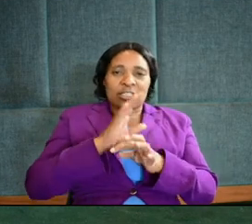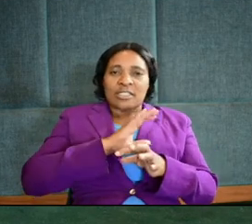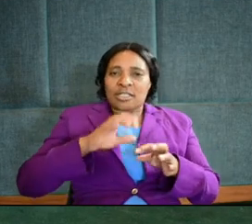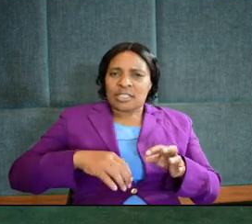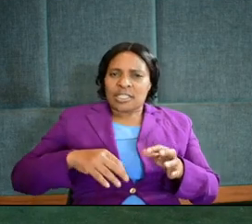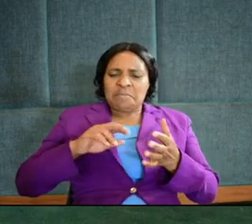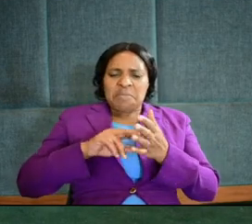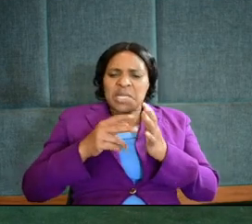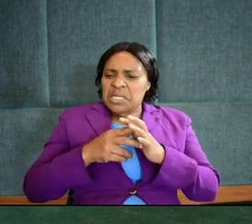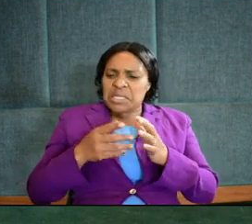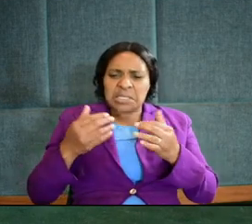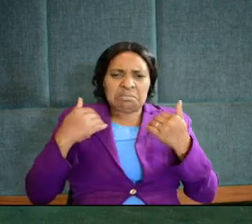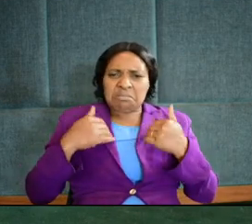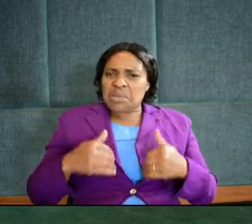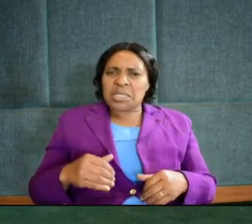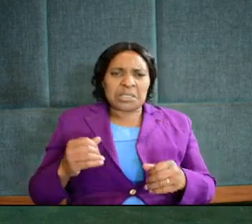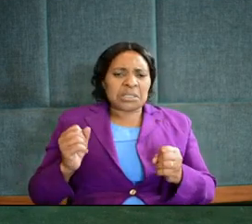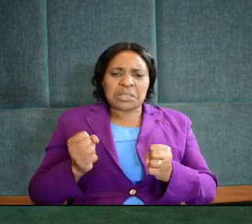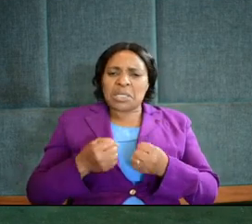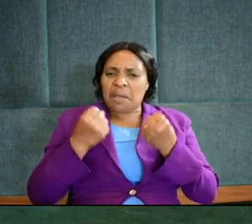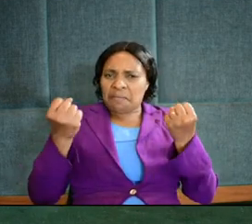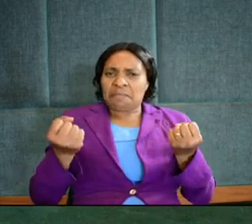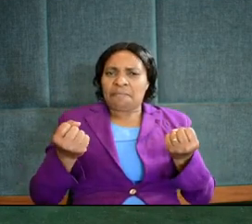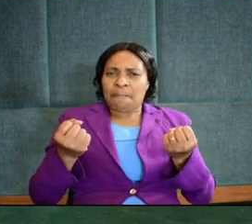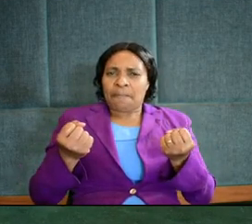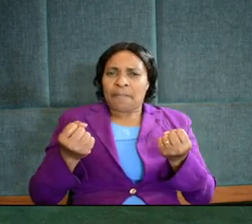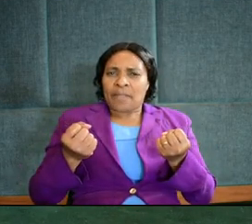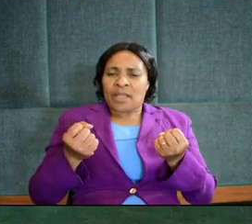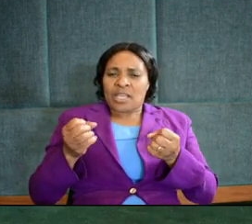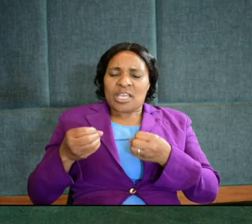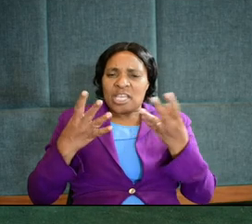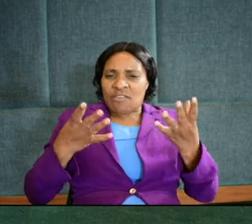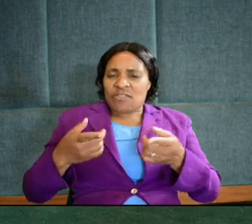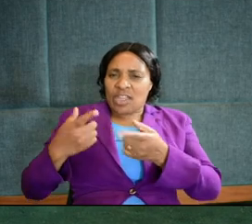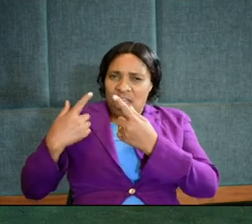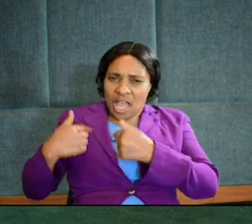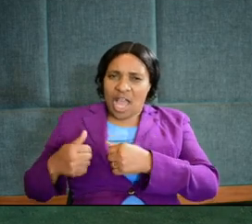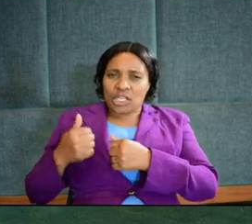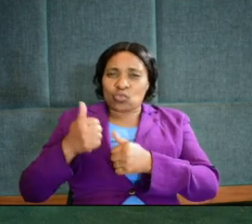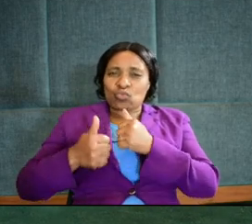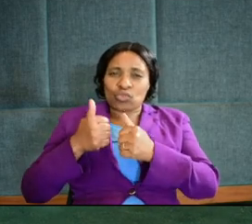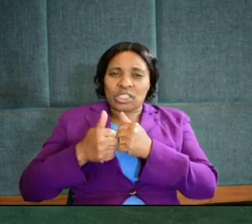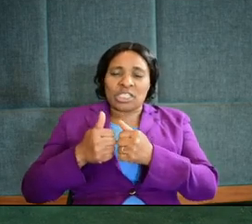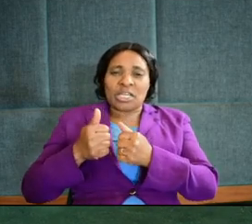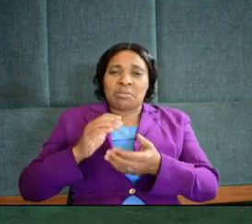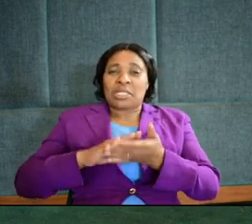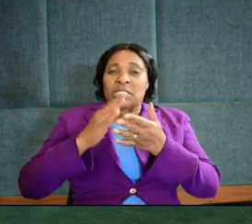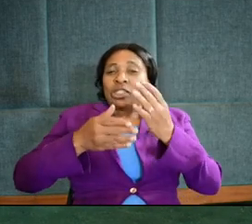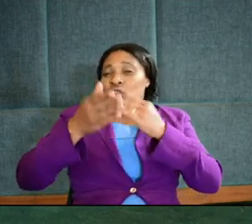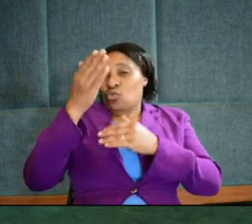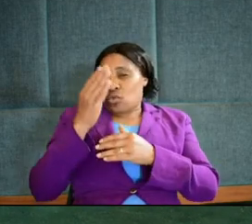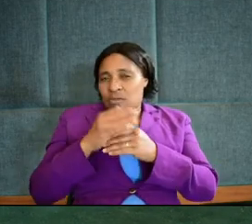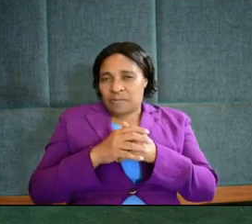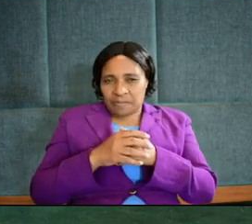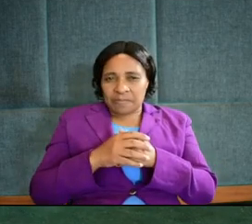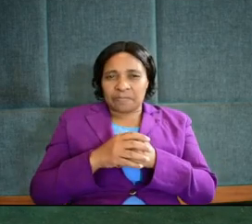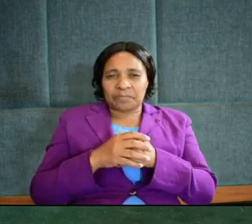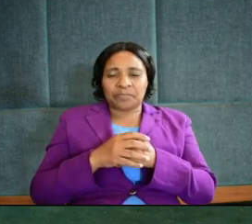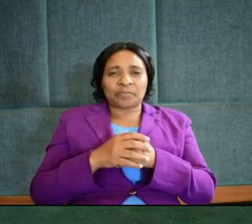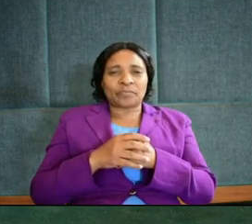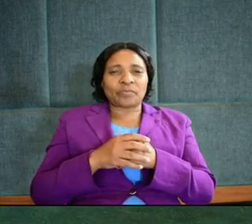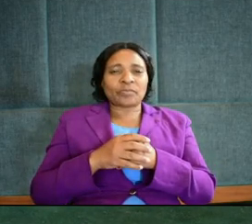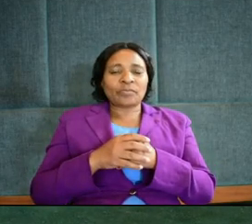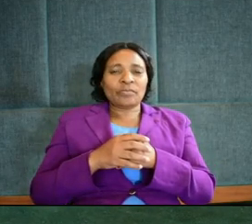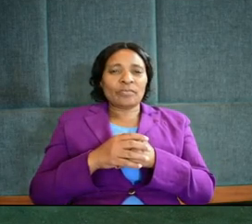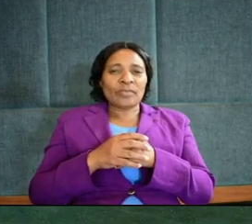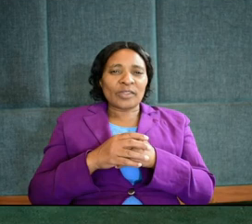he was saving humanity. True, but that hurt, that it pleased him. It hurt. Well,